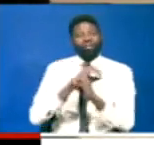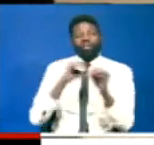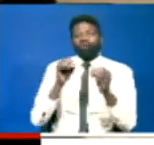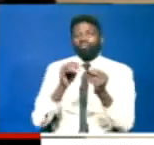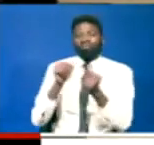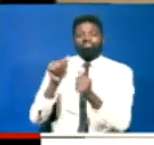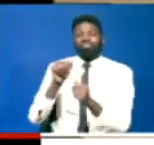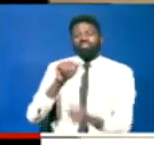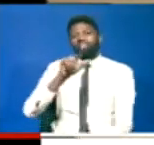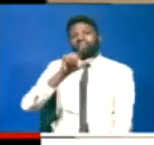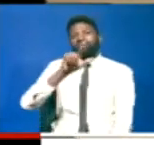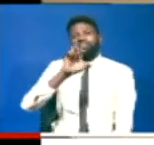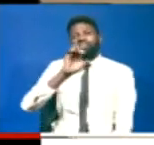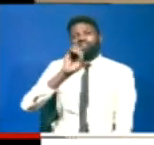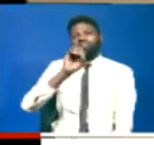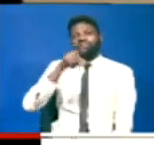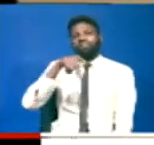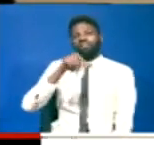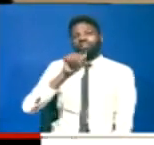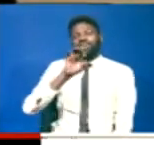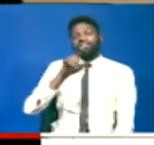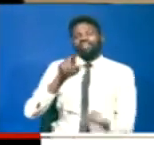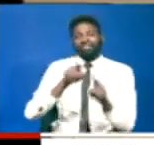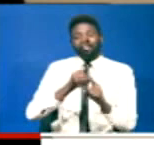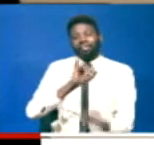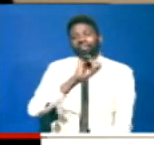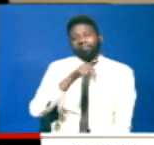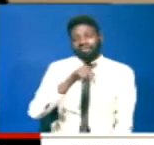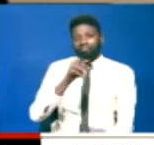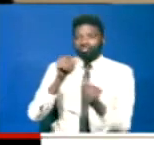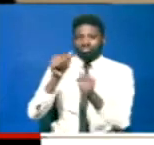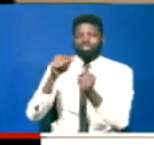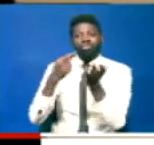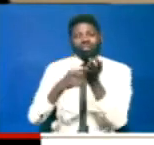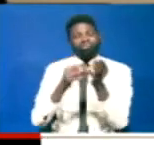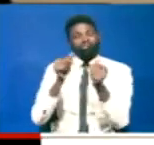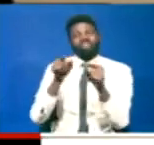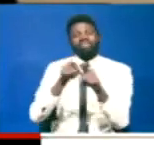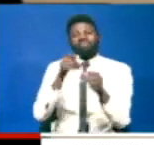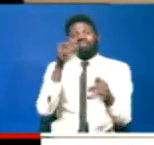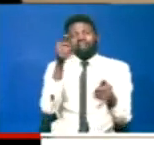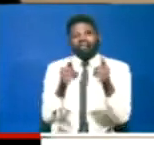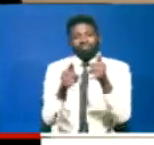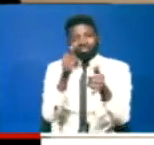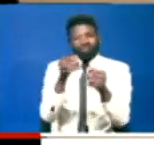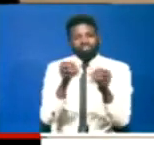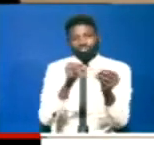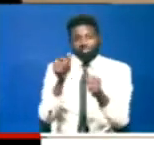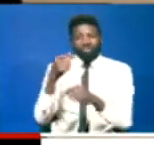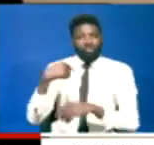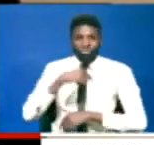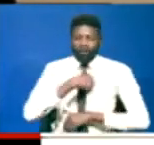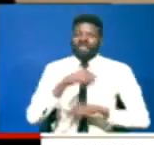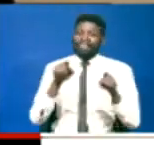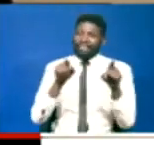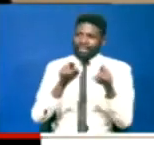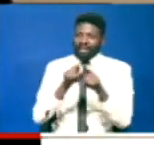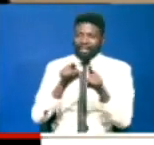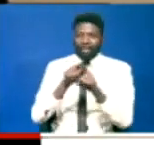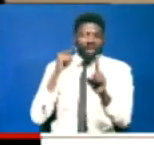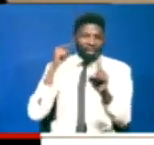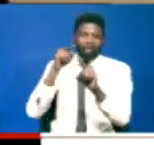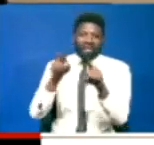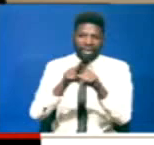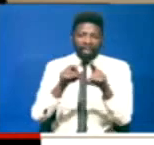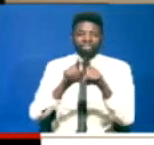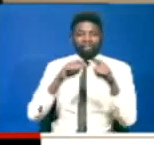beat the EP Kings, beat Uganda, and they beat Algeria. So that's what we've gone to look for, which is consistency